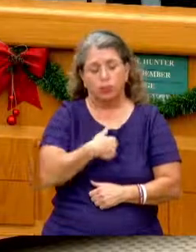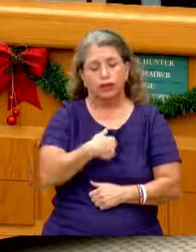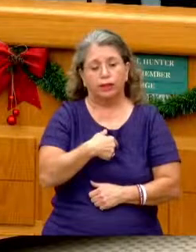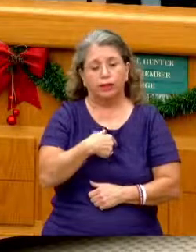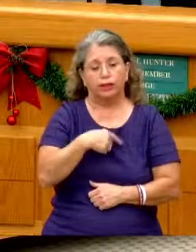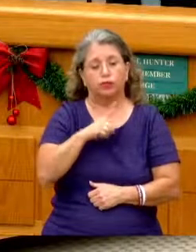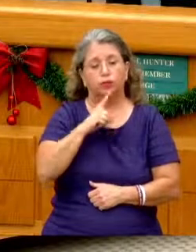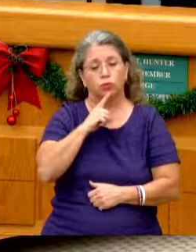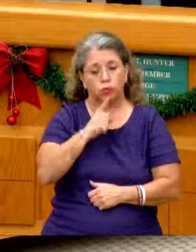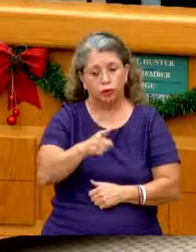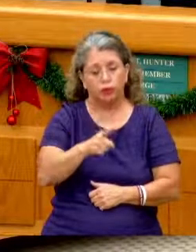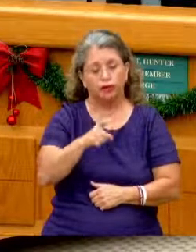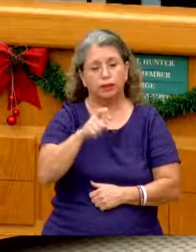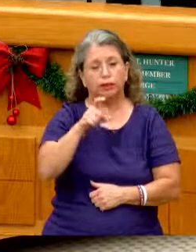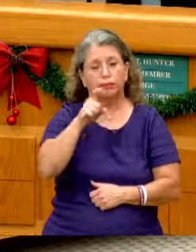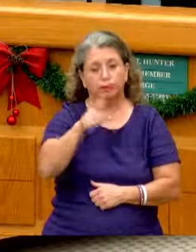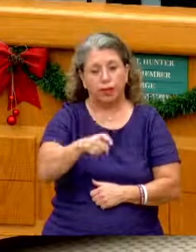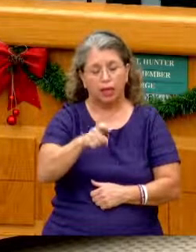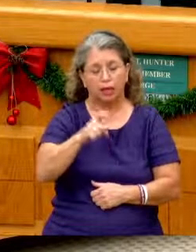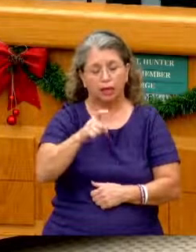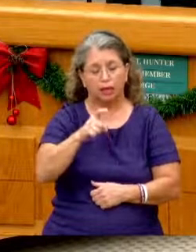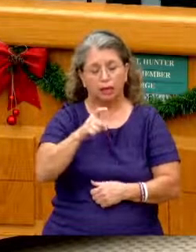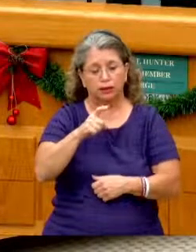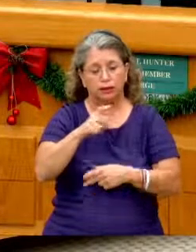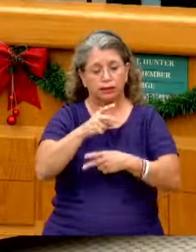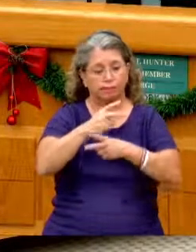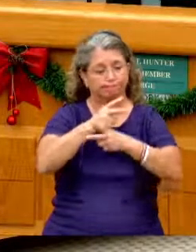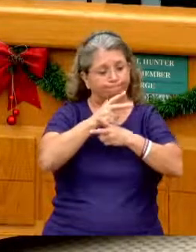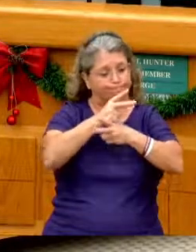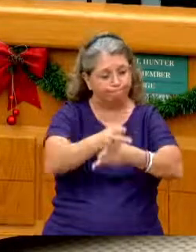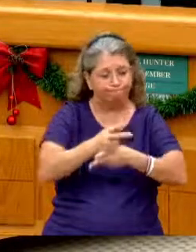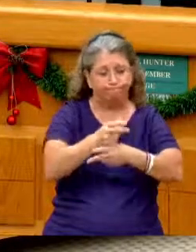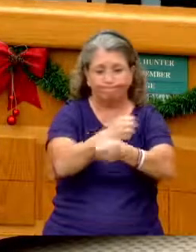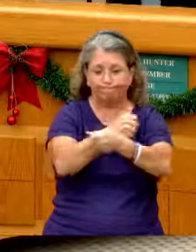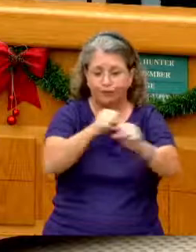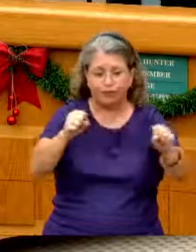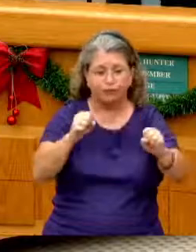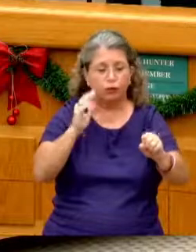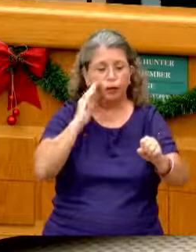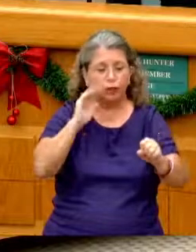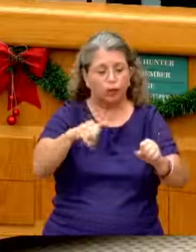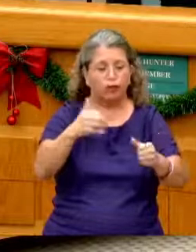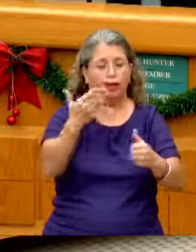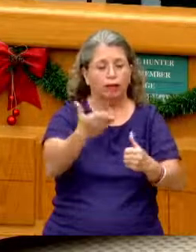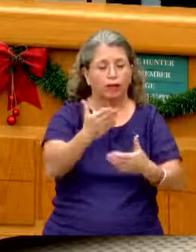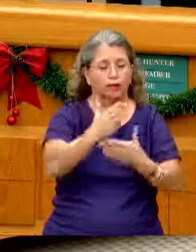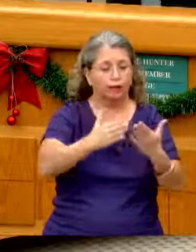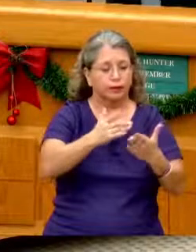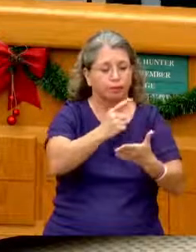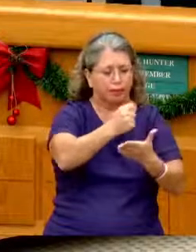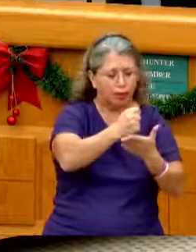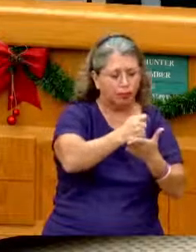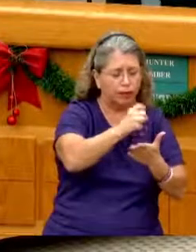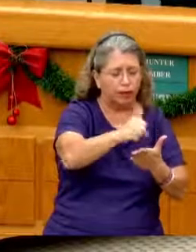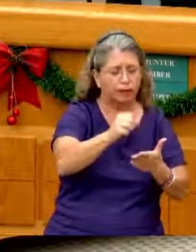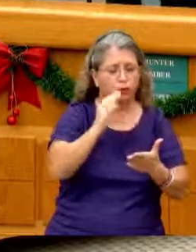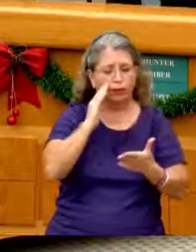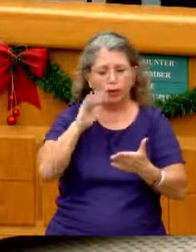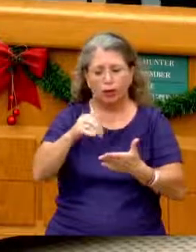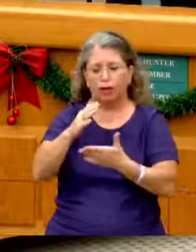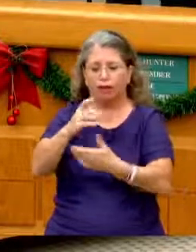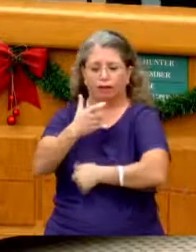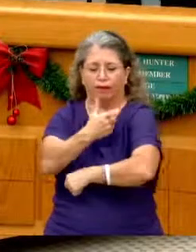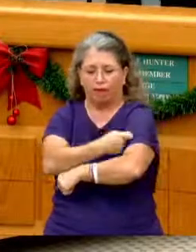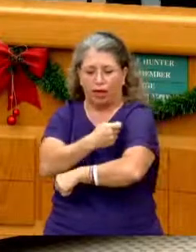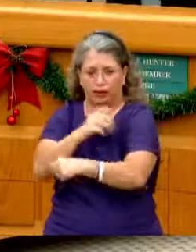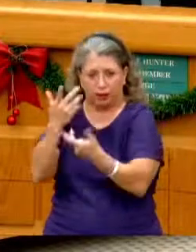vigilant. We know that there's therapeutics, but we also know that vaccine has arrived, and so I'm going to talk a little bit